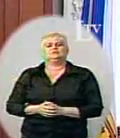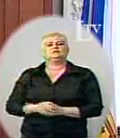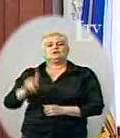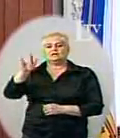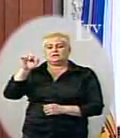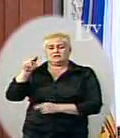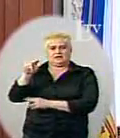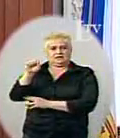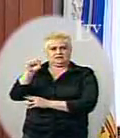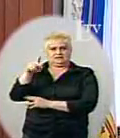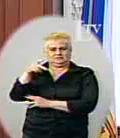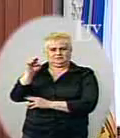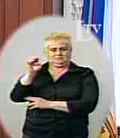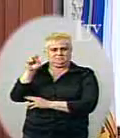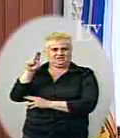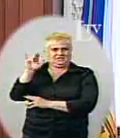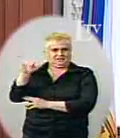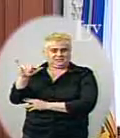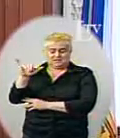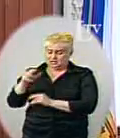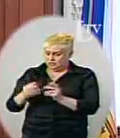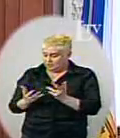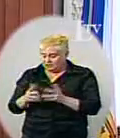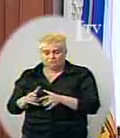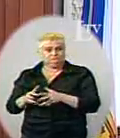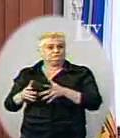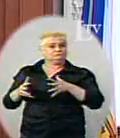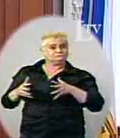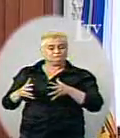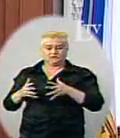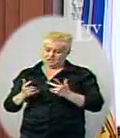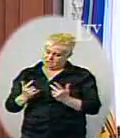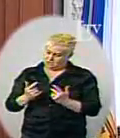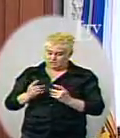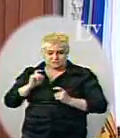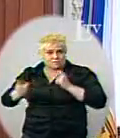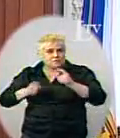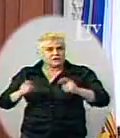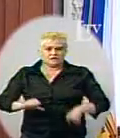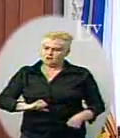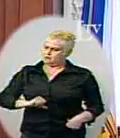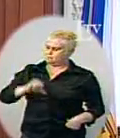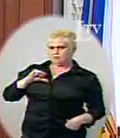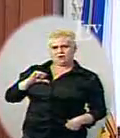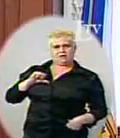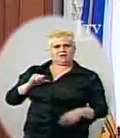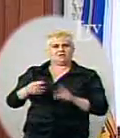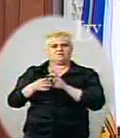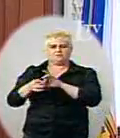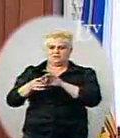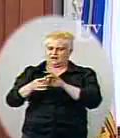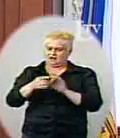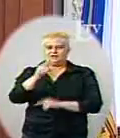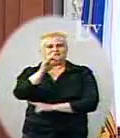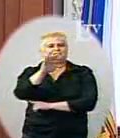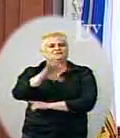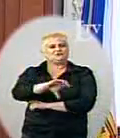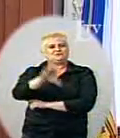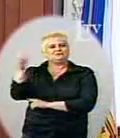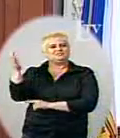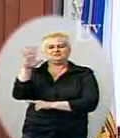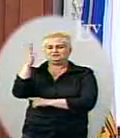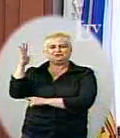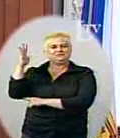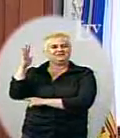who grew, donated, and was justifiably proud of the Nova Scotia Christmas tree in Boston